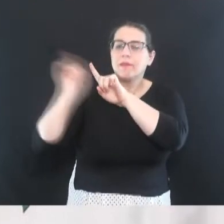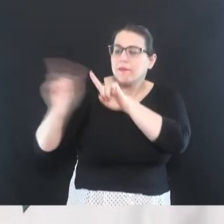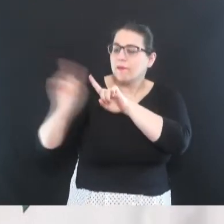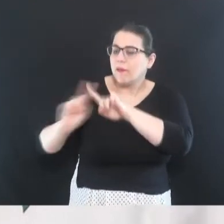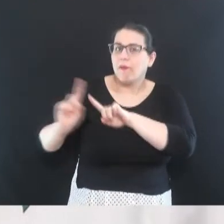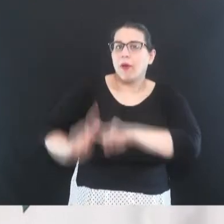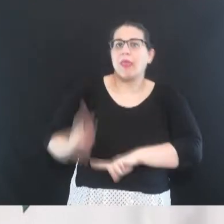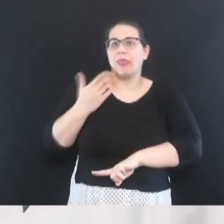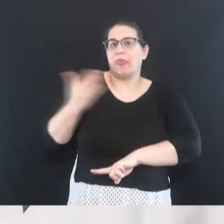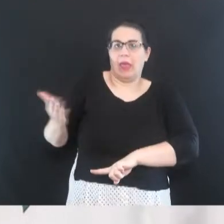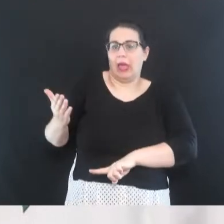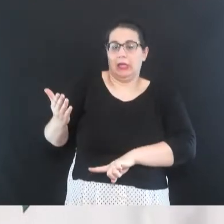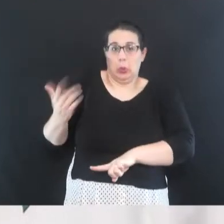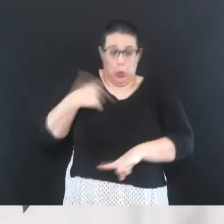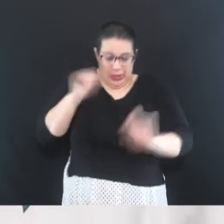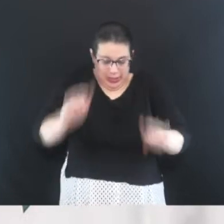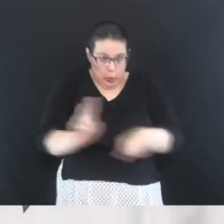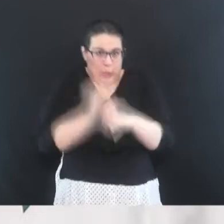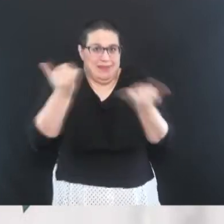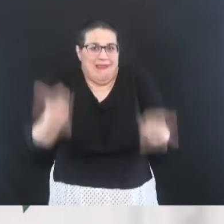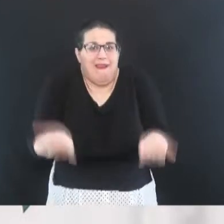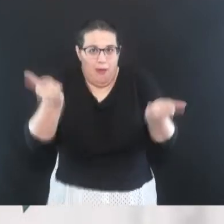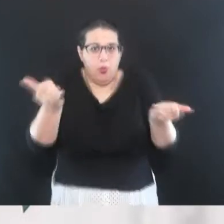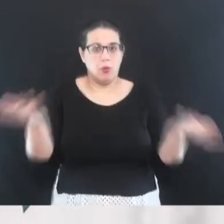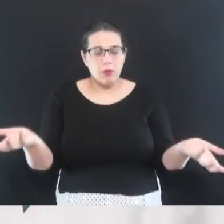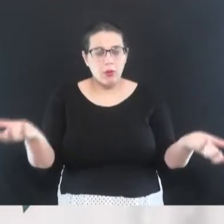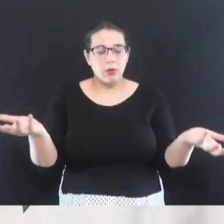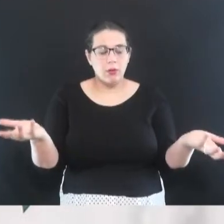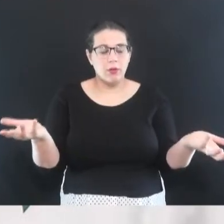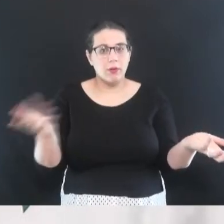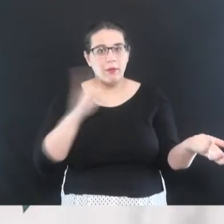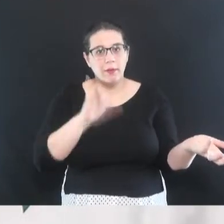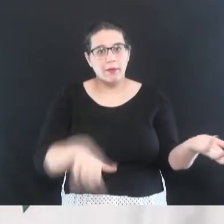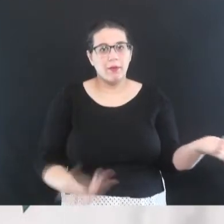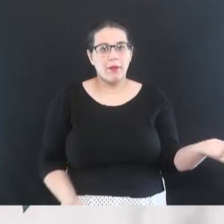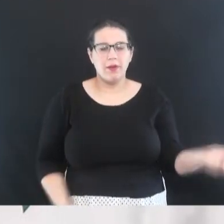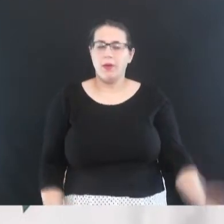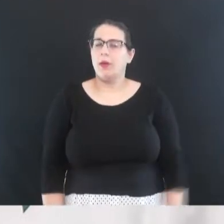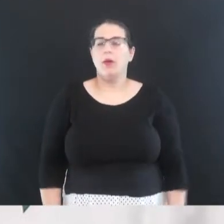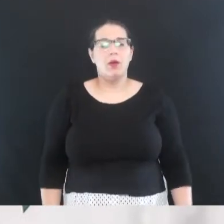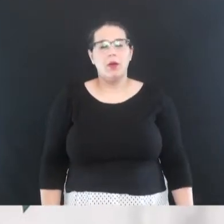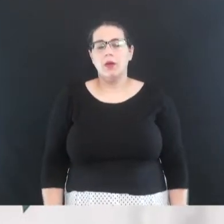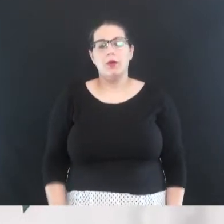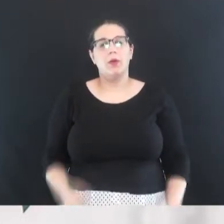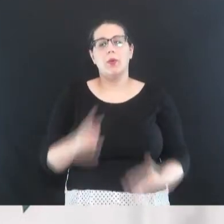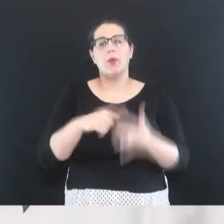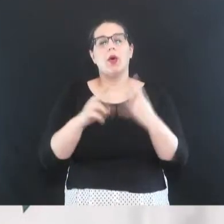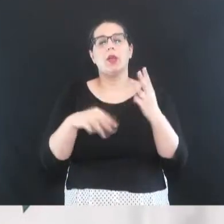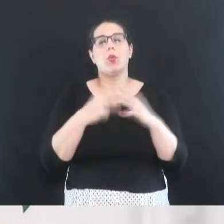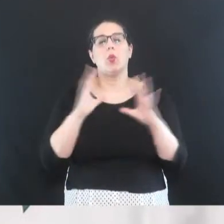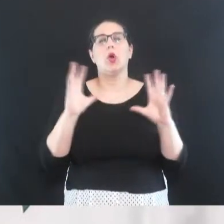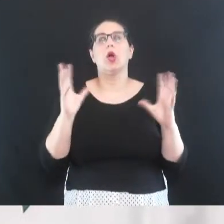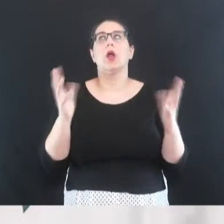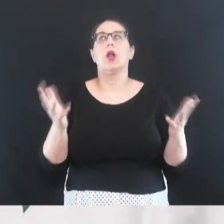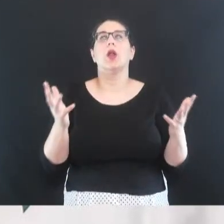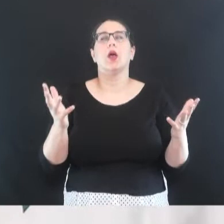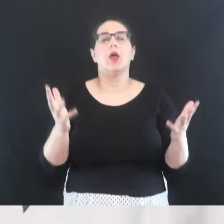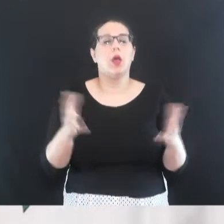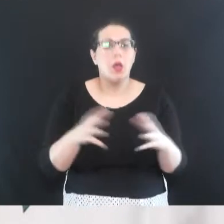our fingertips right now? I mean, what in the world? I mean,